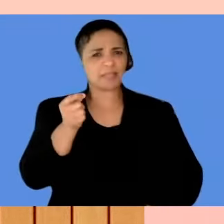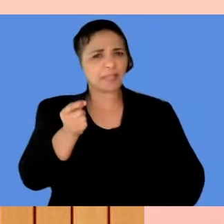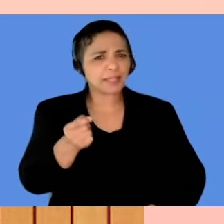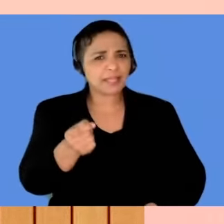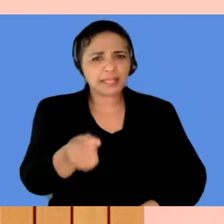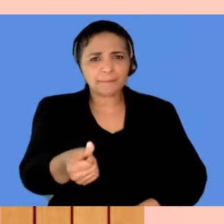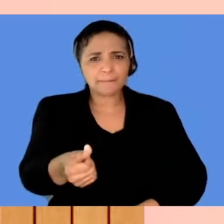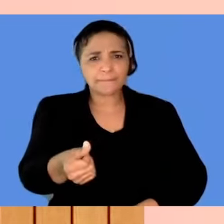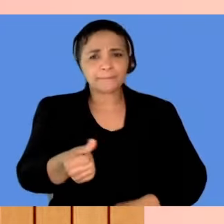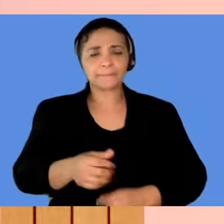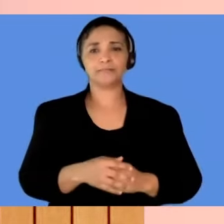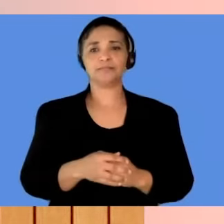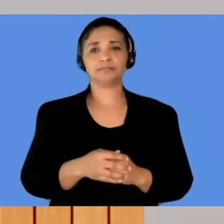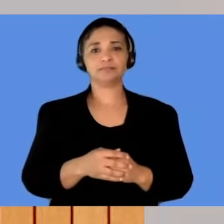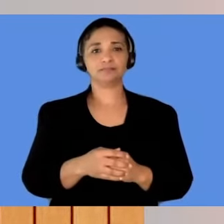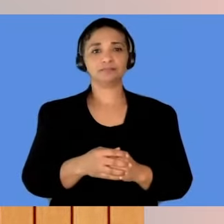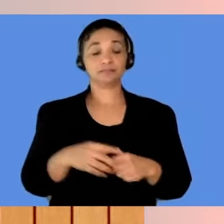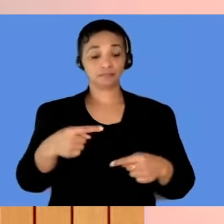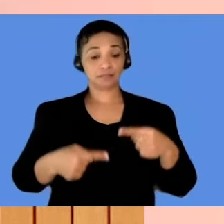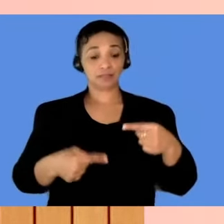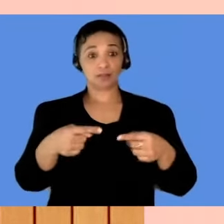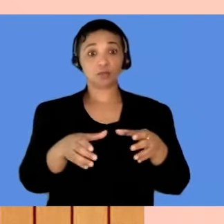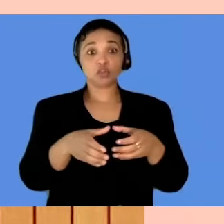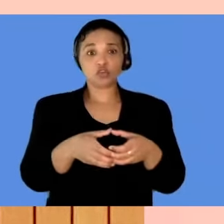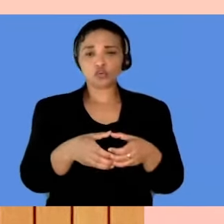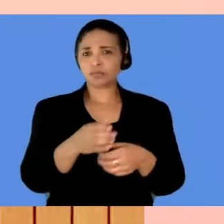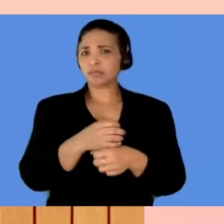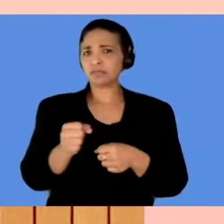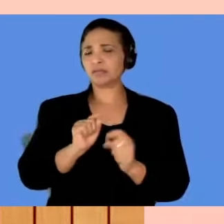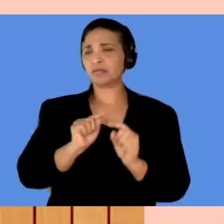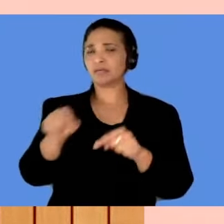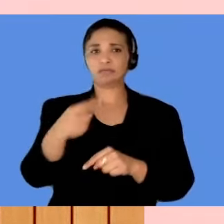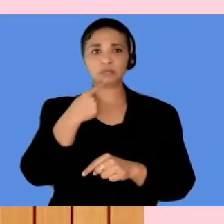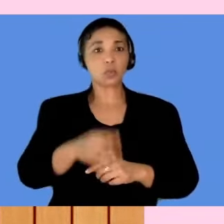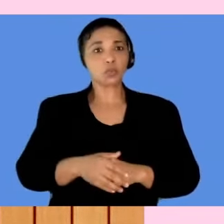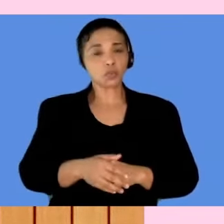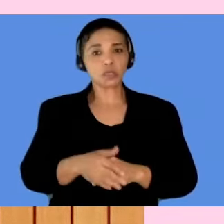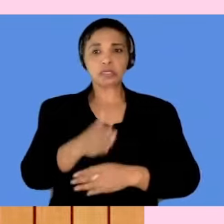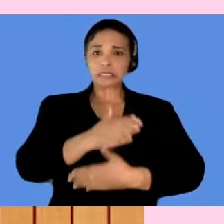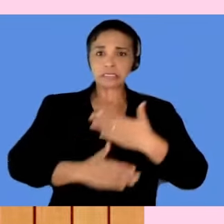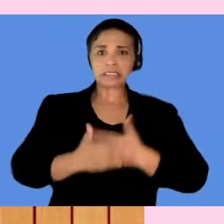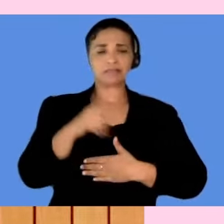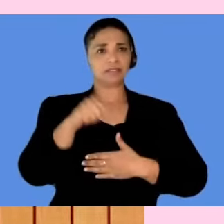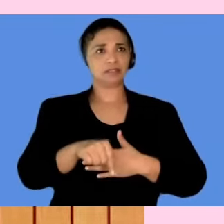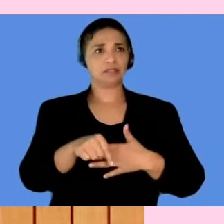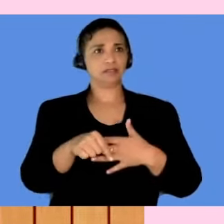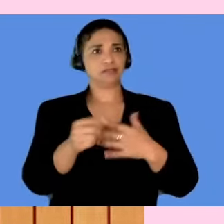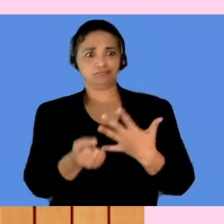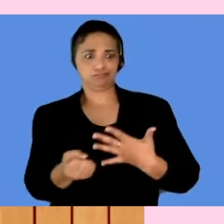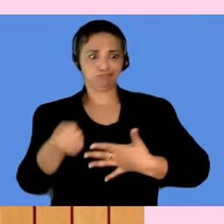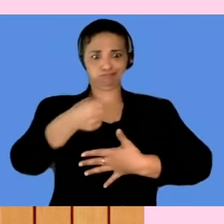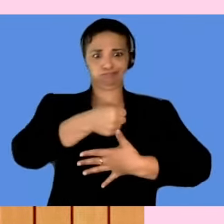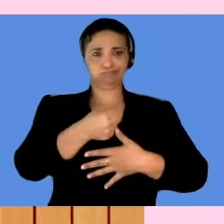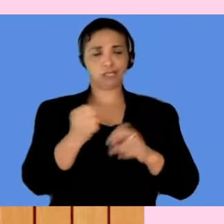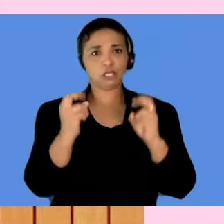see a political party specifically coming and talking about disability as a mainstream issue, looking at disability being